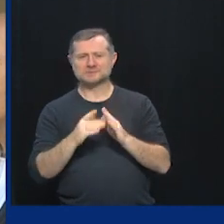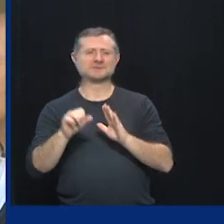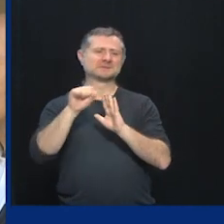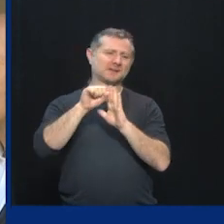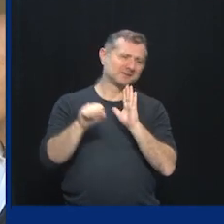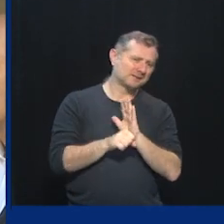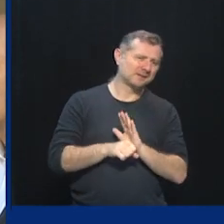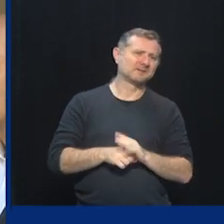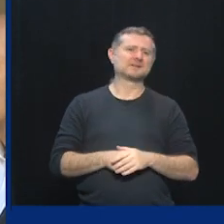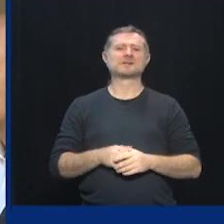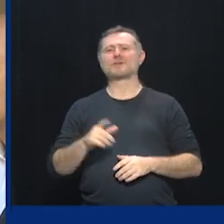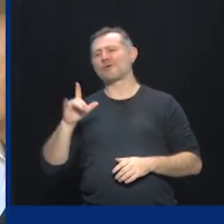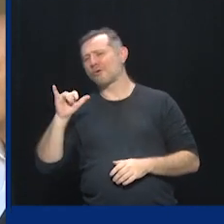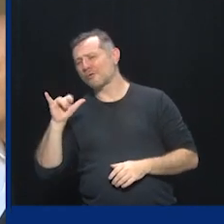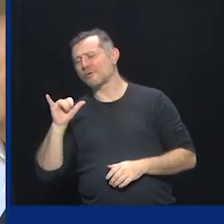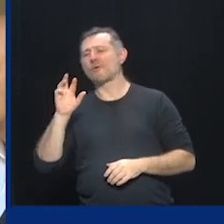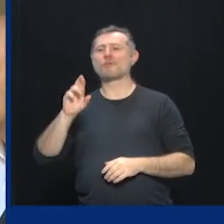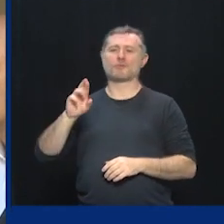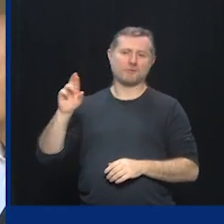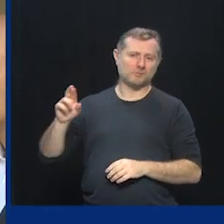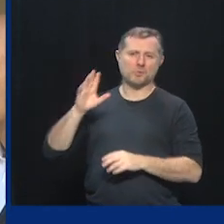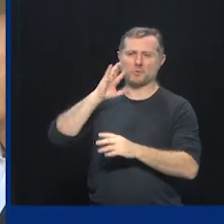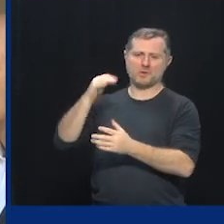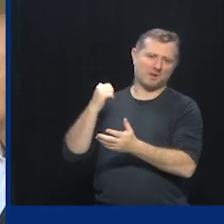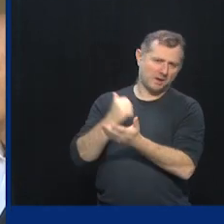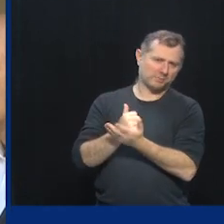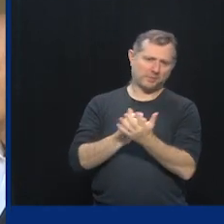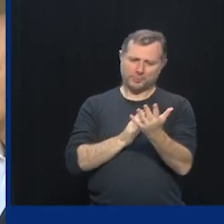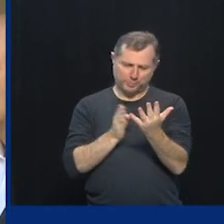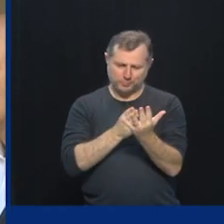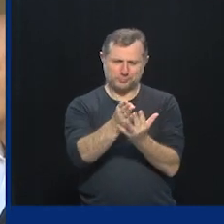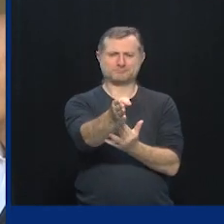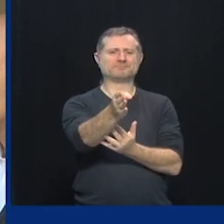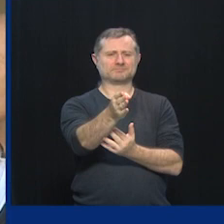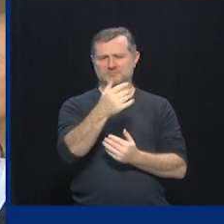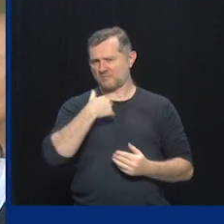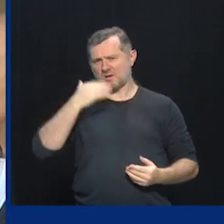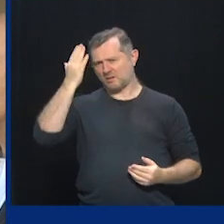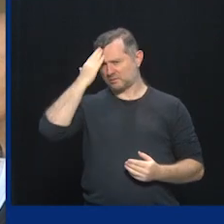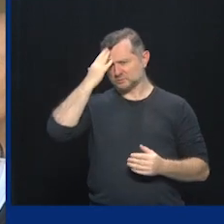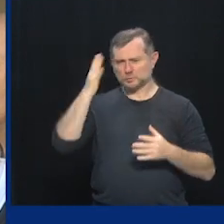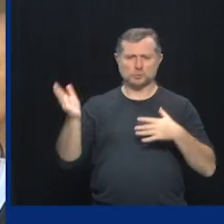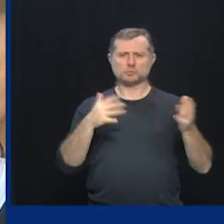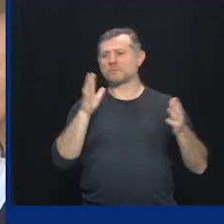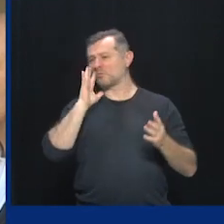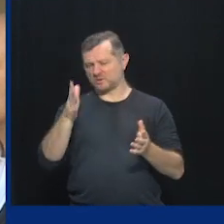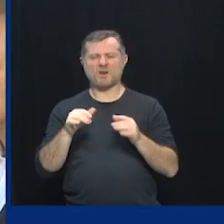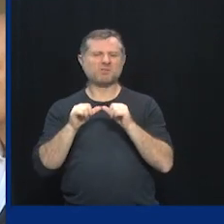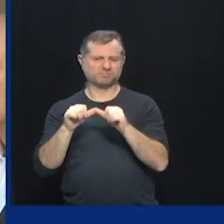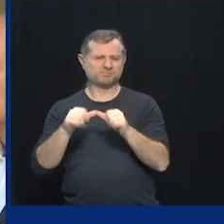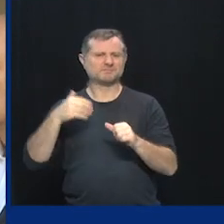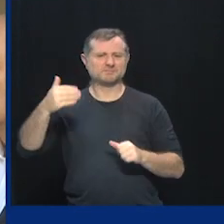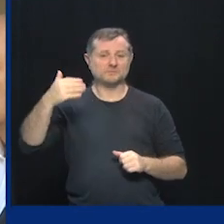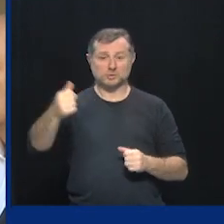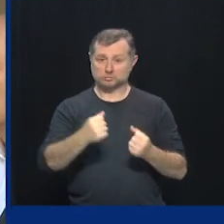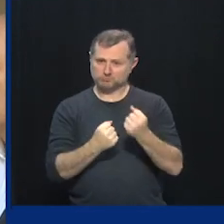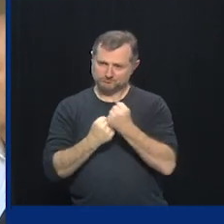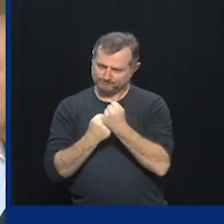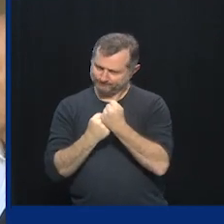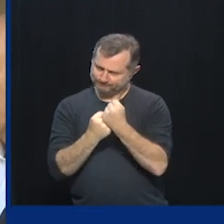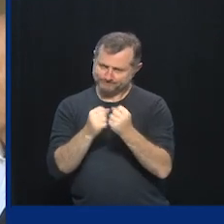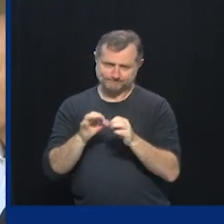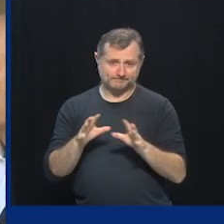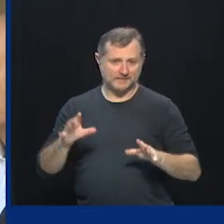Railroad that will get us through this. So we know that these storms will continue to come. I appreciate the emphasis on getting those federal dollars